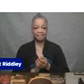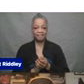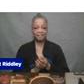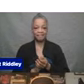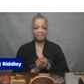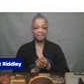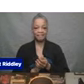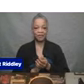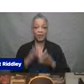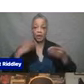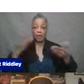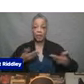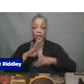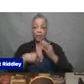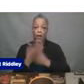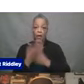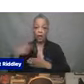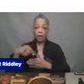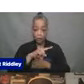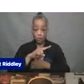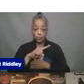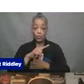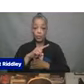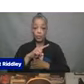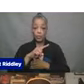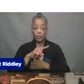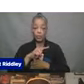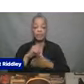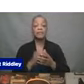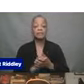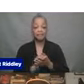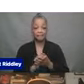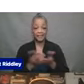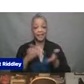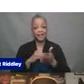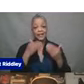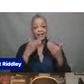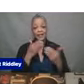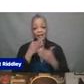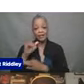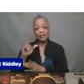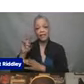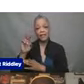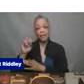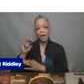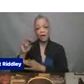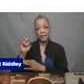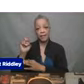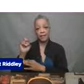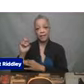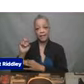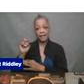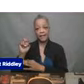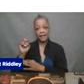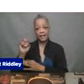And so I want to welcome all of you. And of course, part of, and again, thank you to Yvonne. And